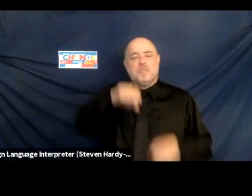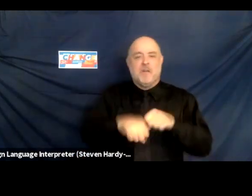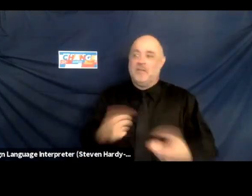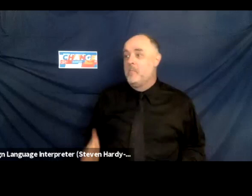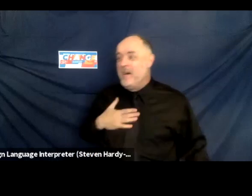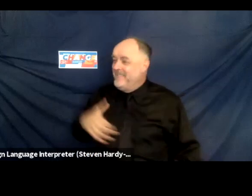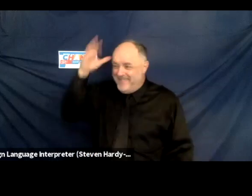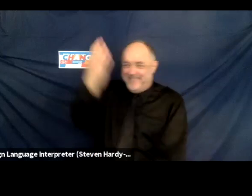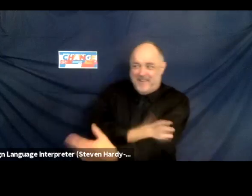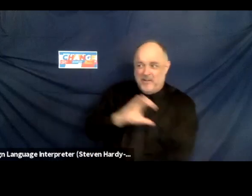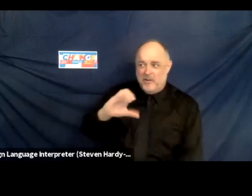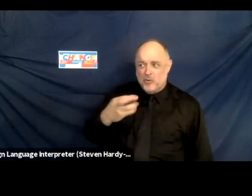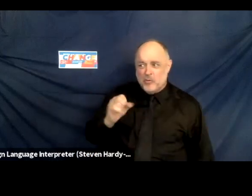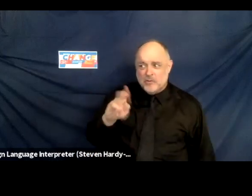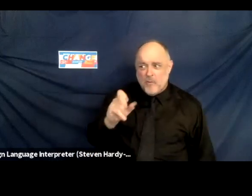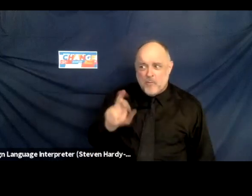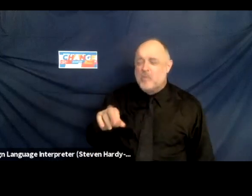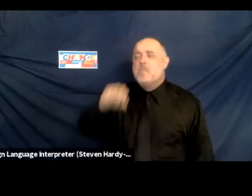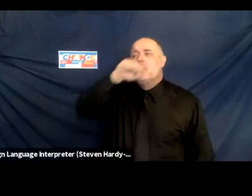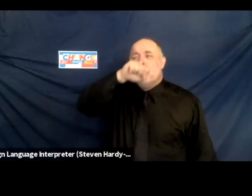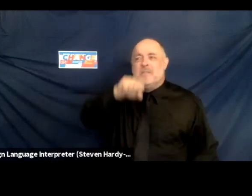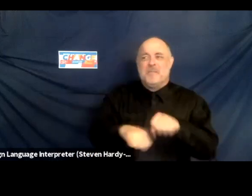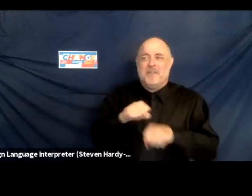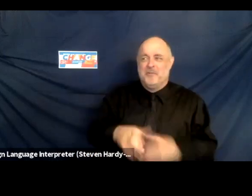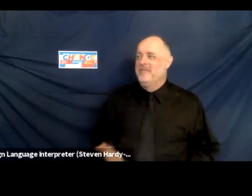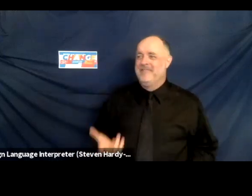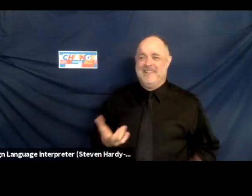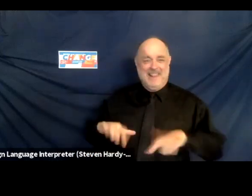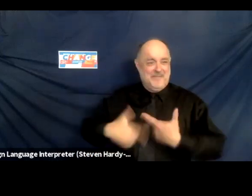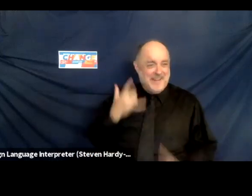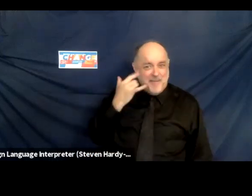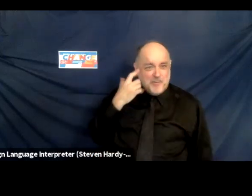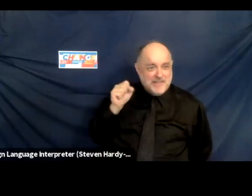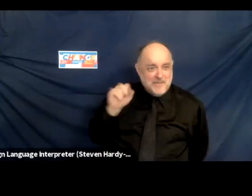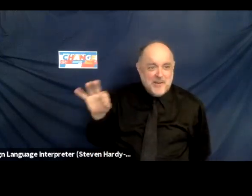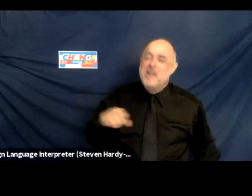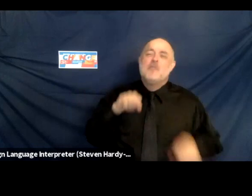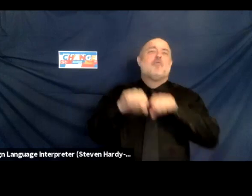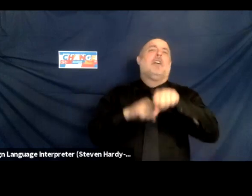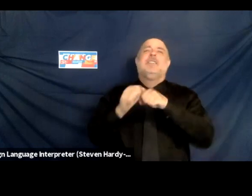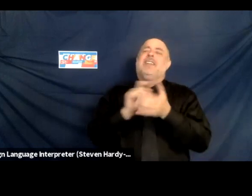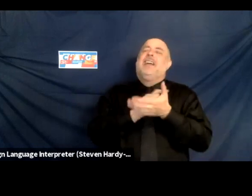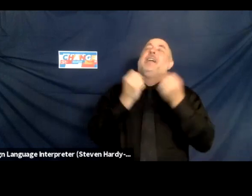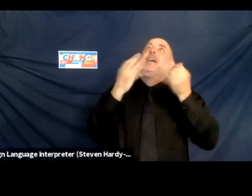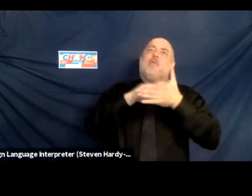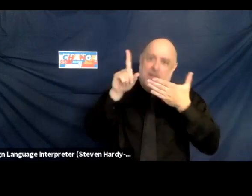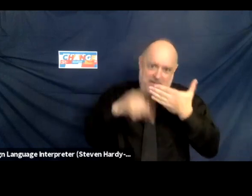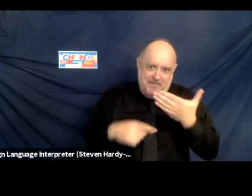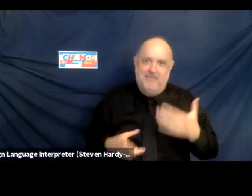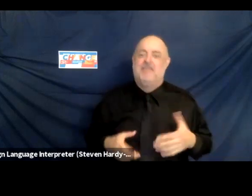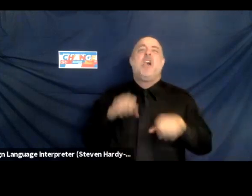who loves bicycles, lives in San Francisco, rides many, many weekends up into the county just north